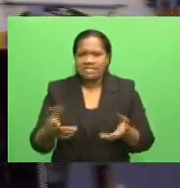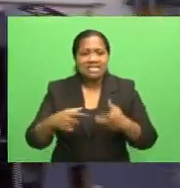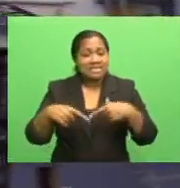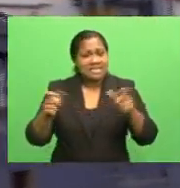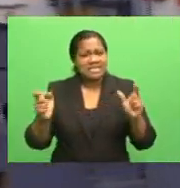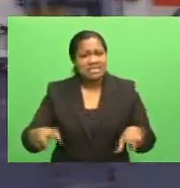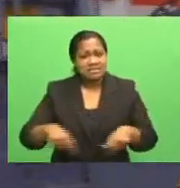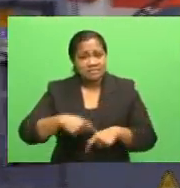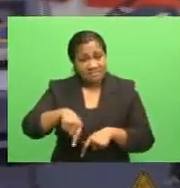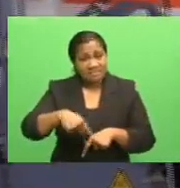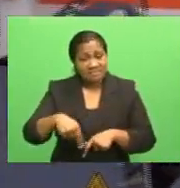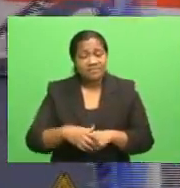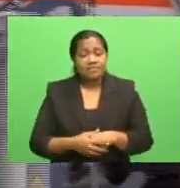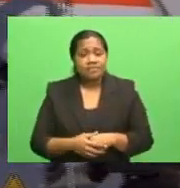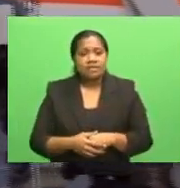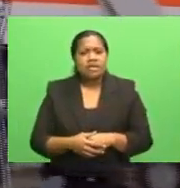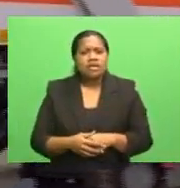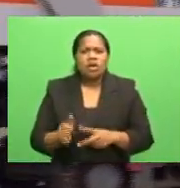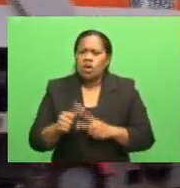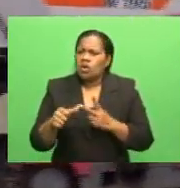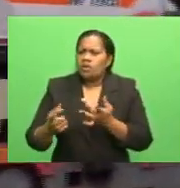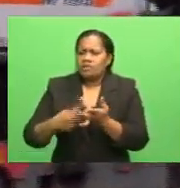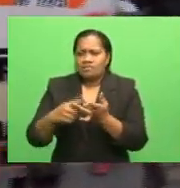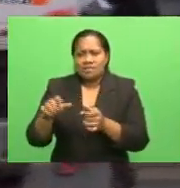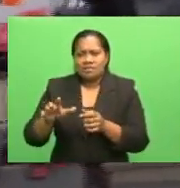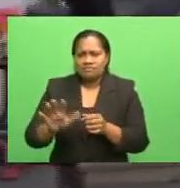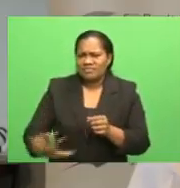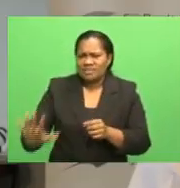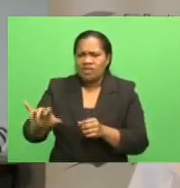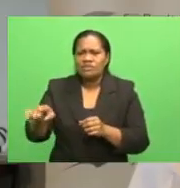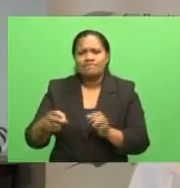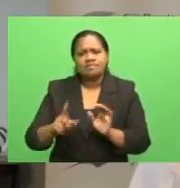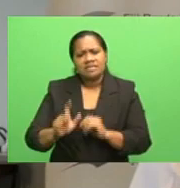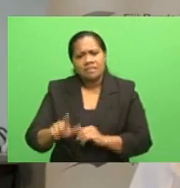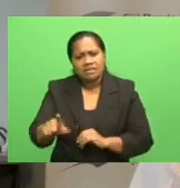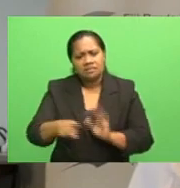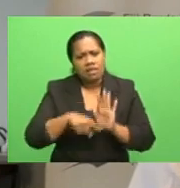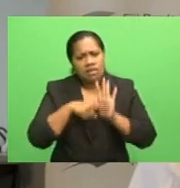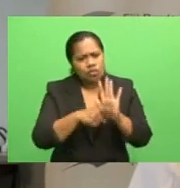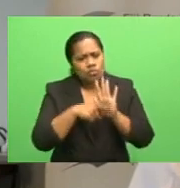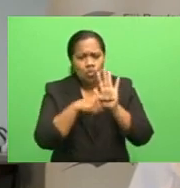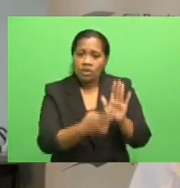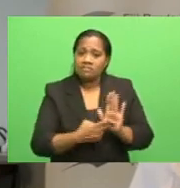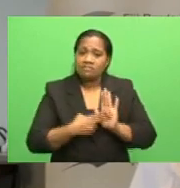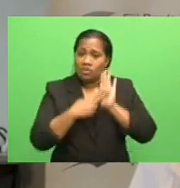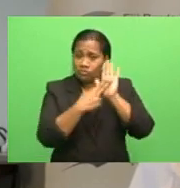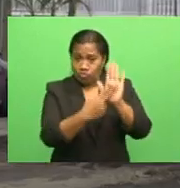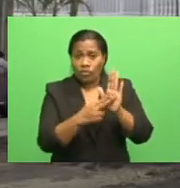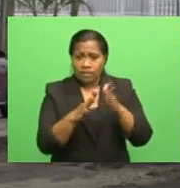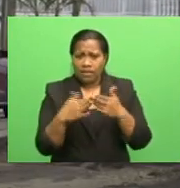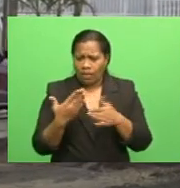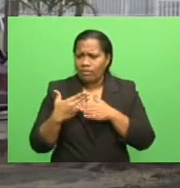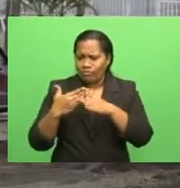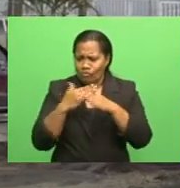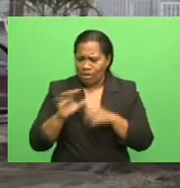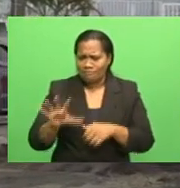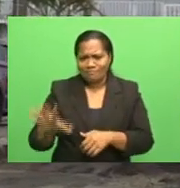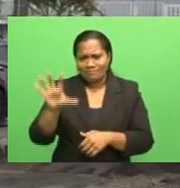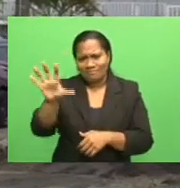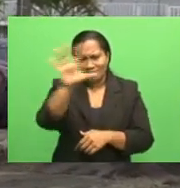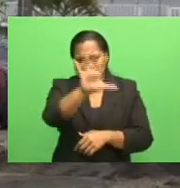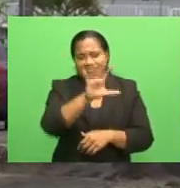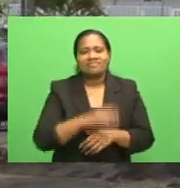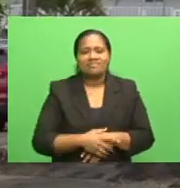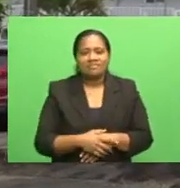Suva and out into other areas, Lambasa, Lautoka, and Nasuri as well. We're working on areas there. The FRA was